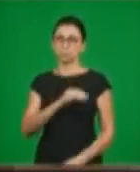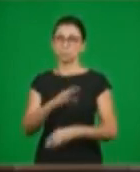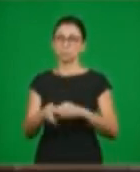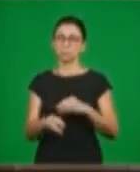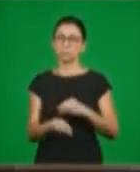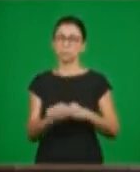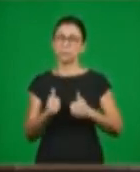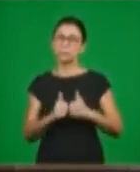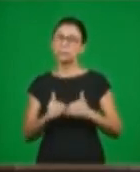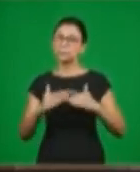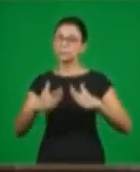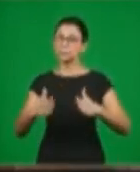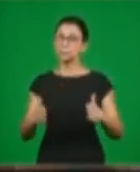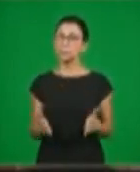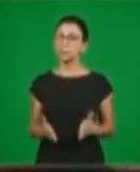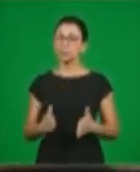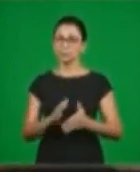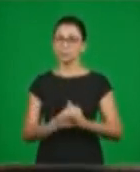are going to be